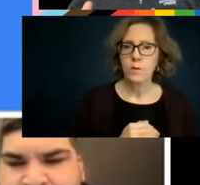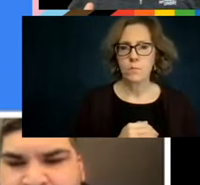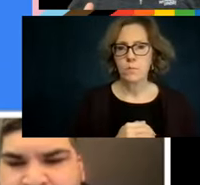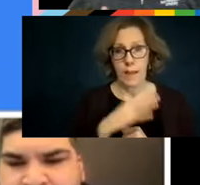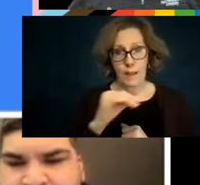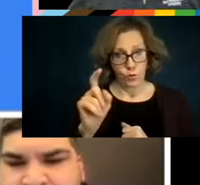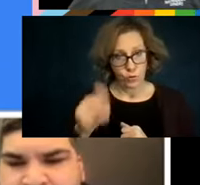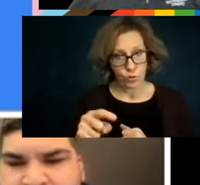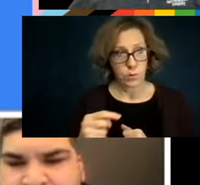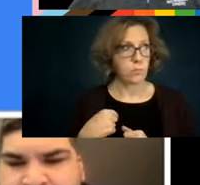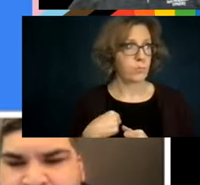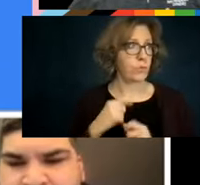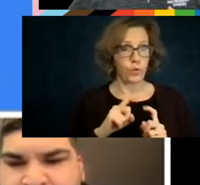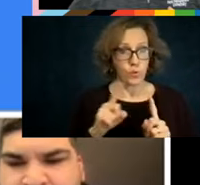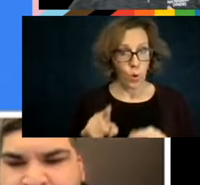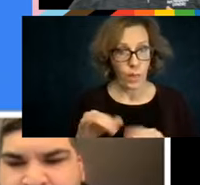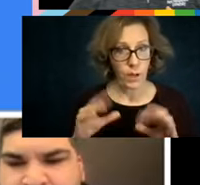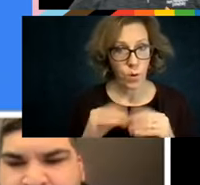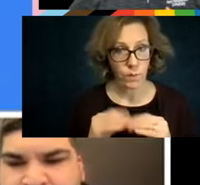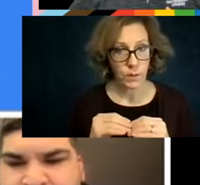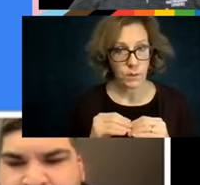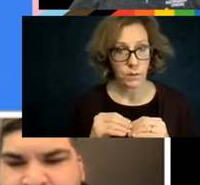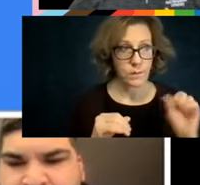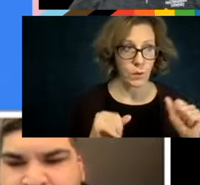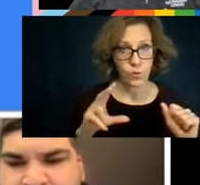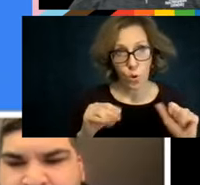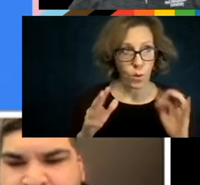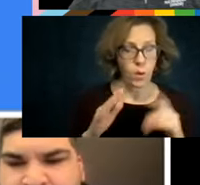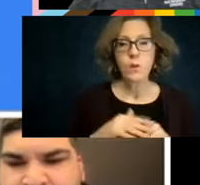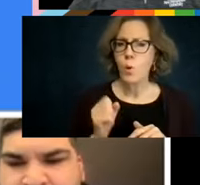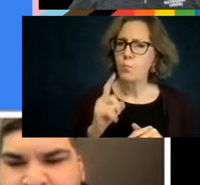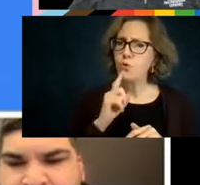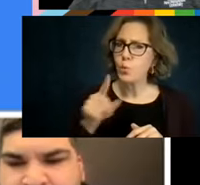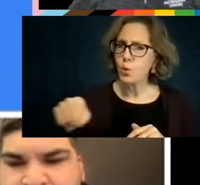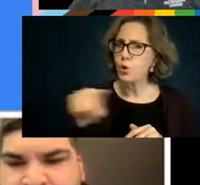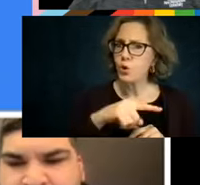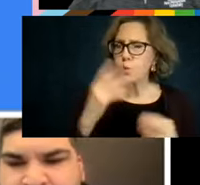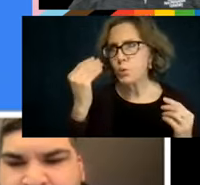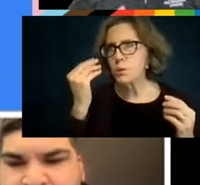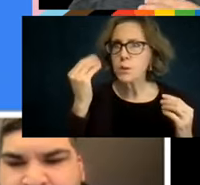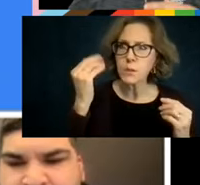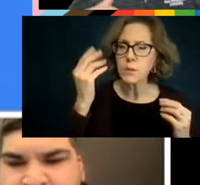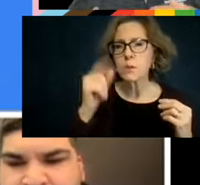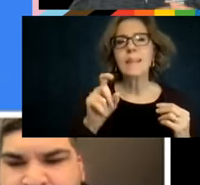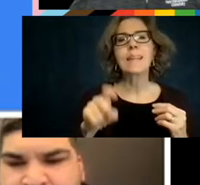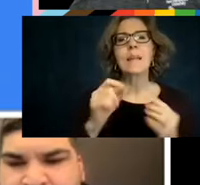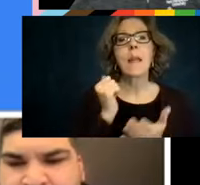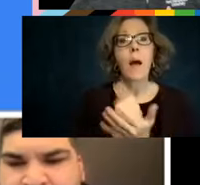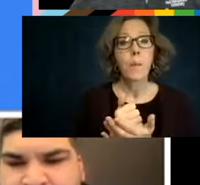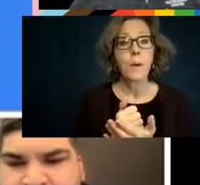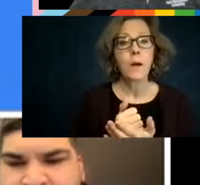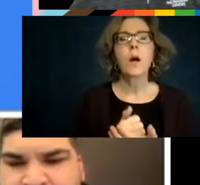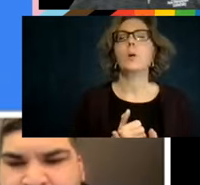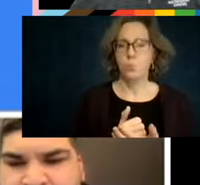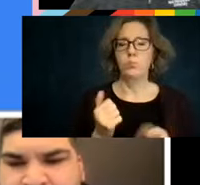like, should I come to this event? And I'm sure that you guys all that needed help making a decision to